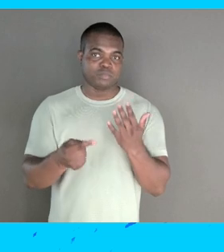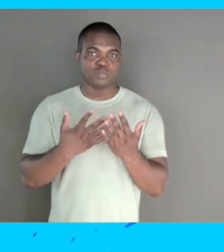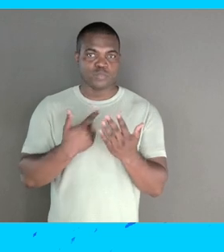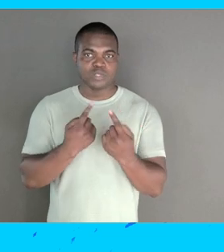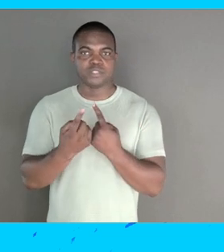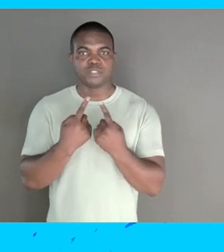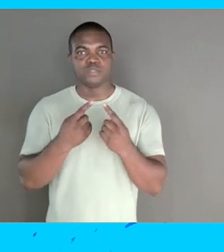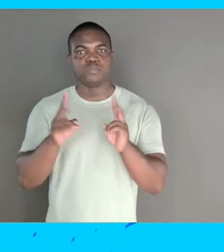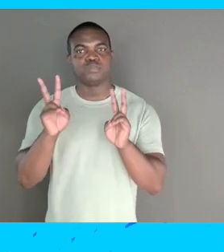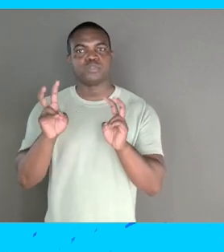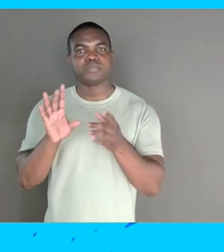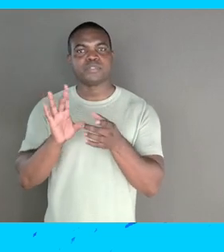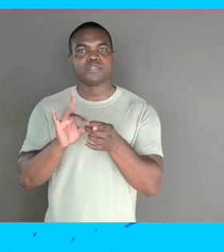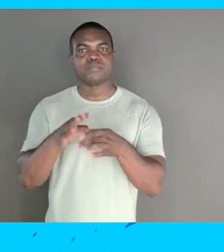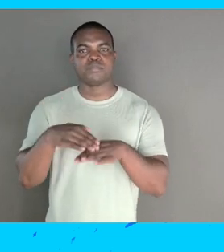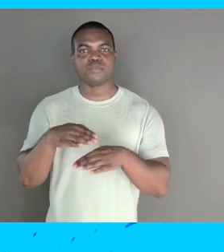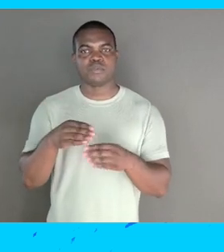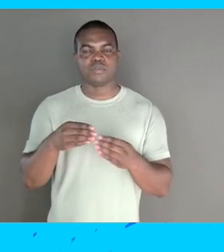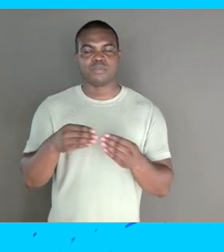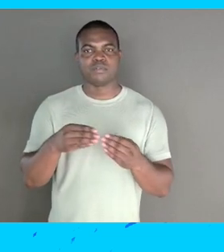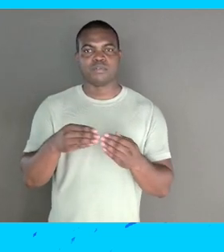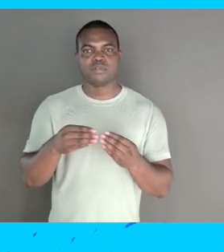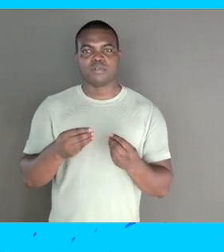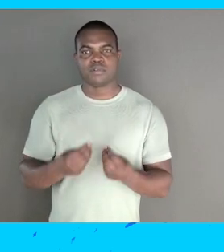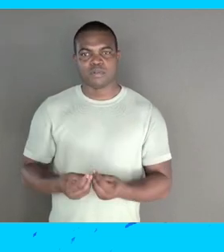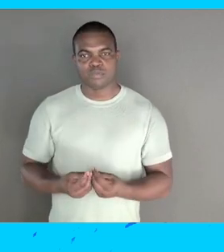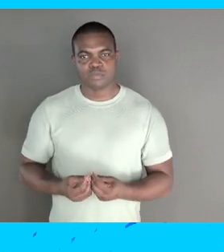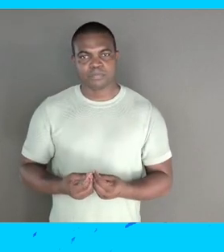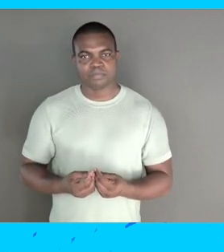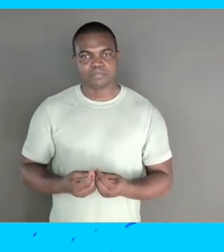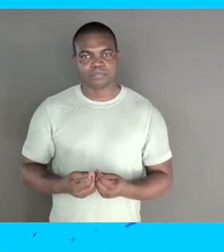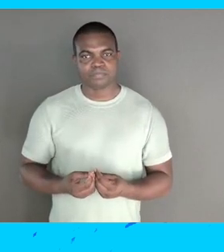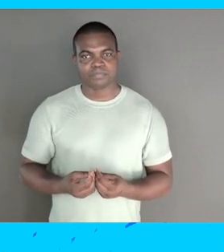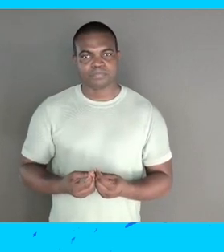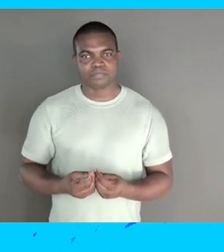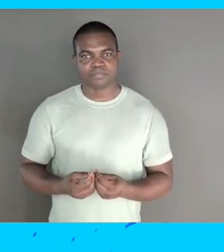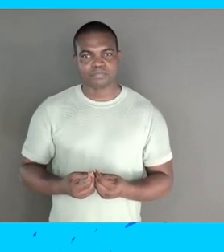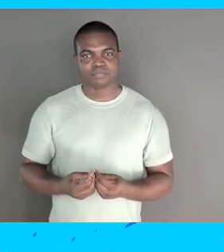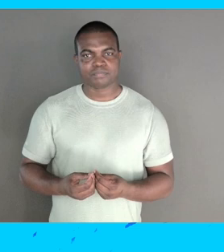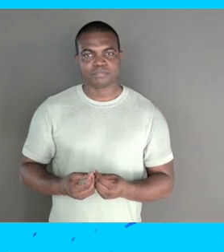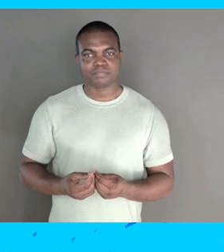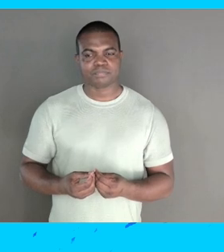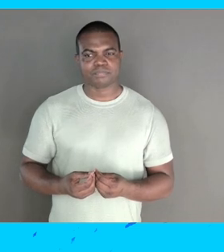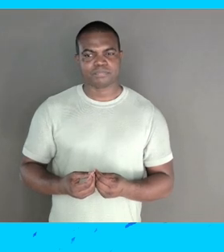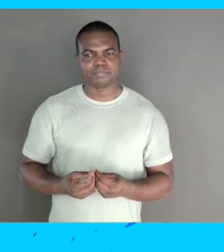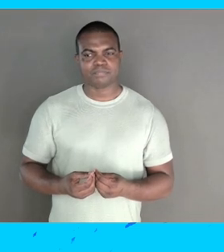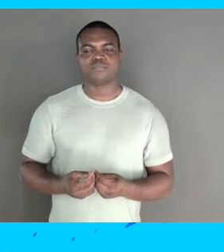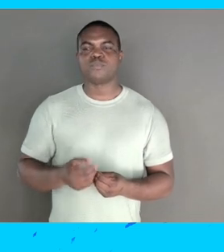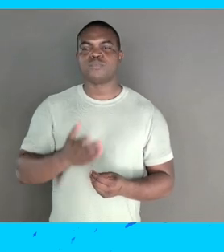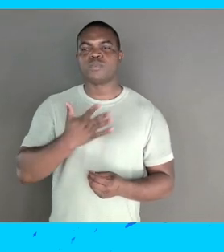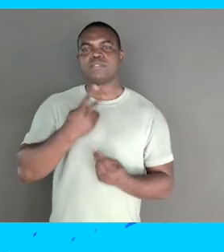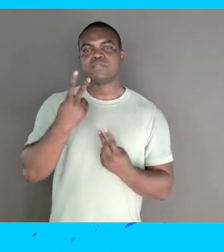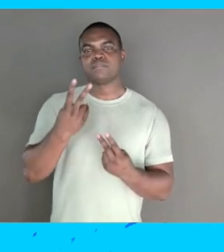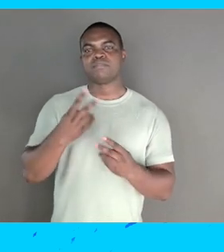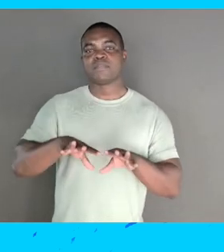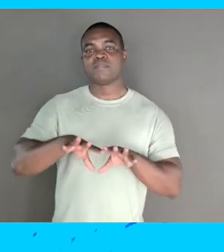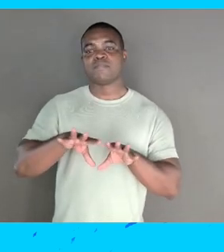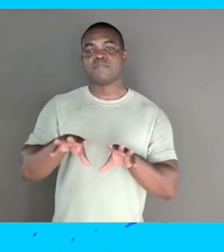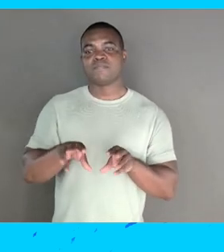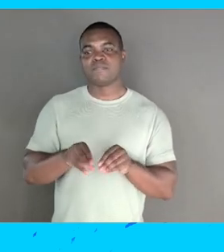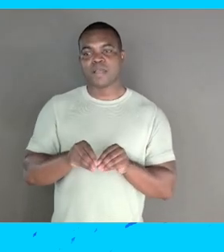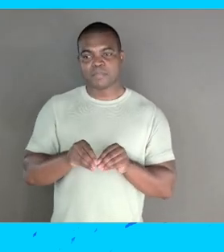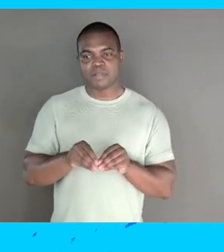is and hand it over to them. So the topic is identifying family planning and reproductive health needs